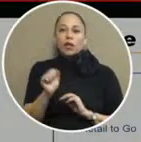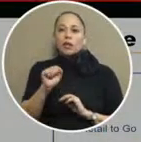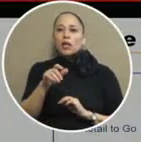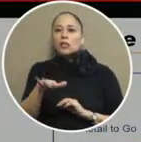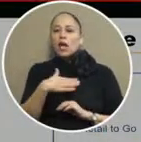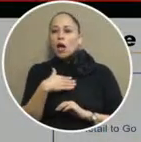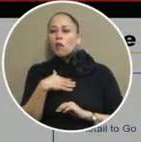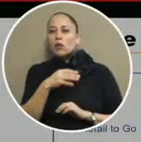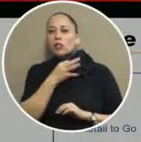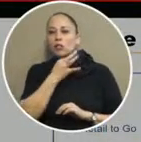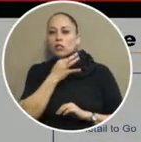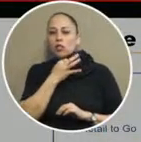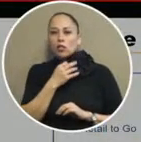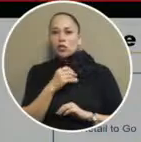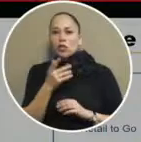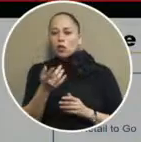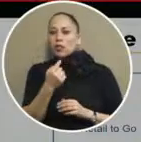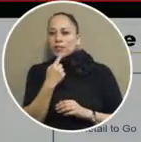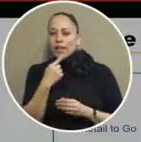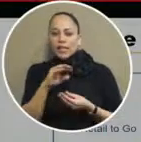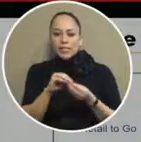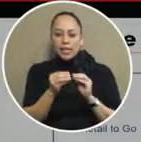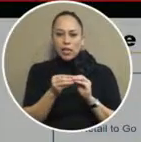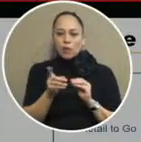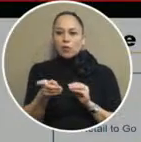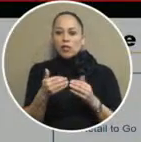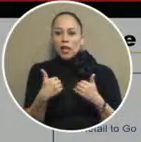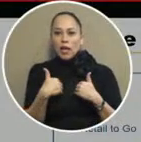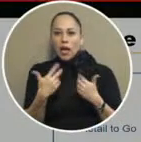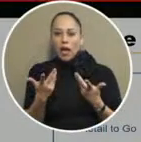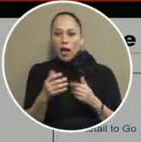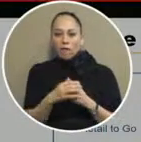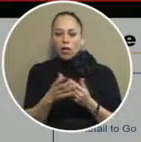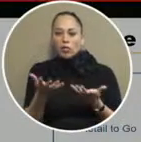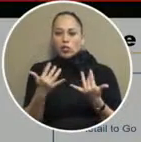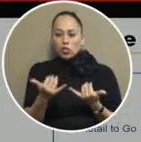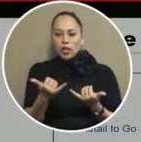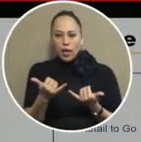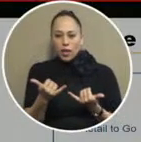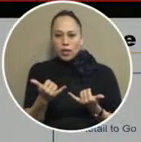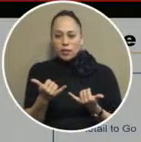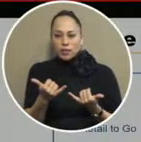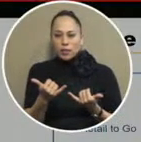curious, Mayor. You mentioned the numbers that we have. Today is